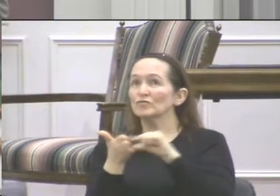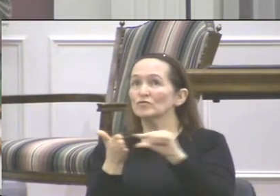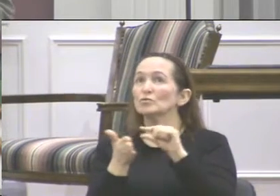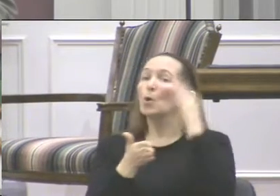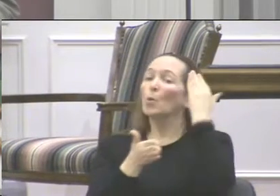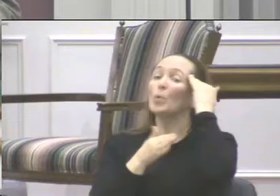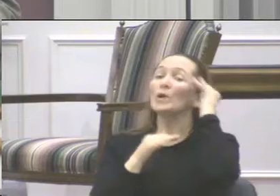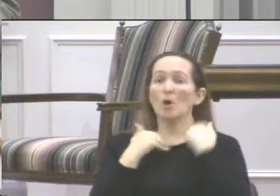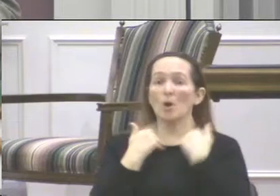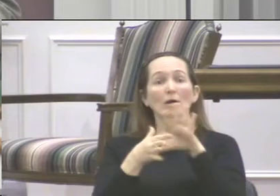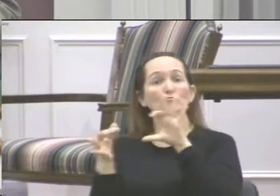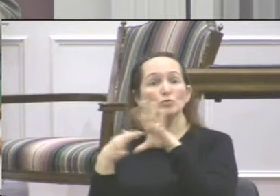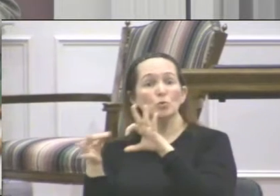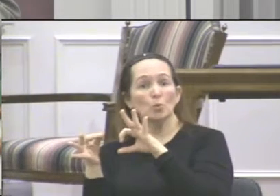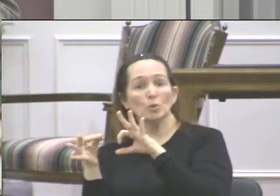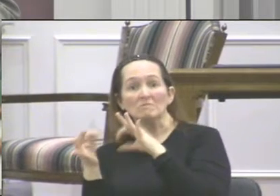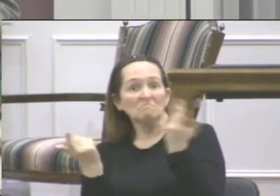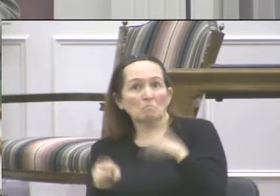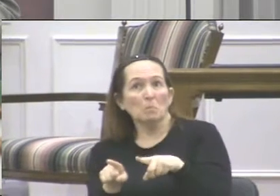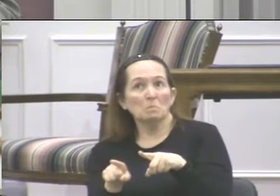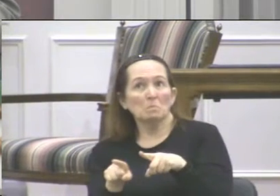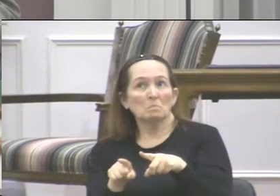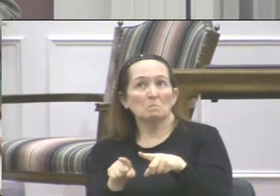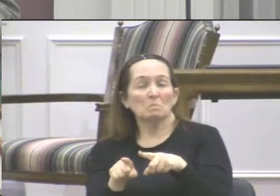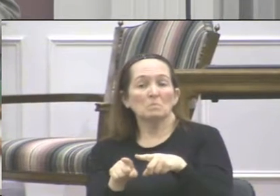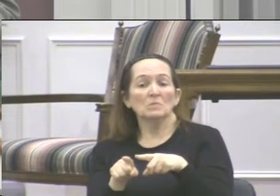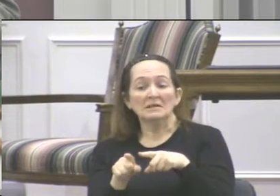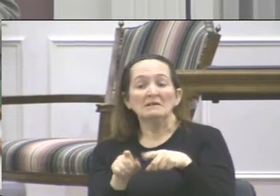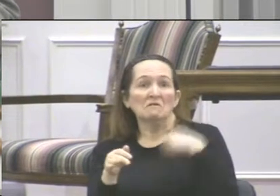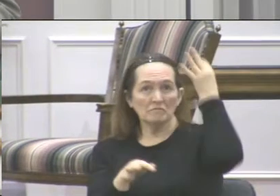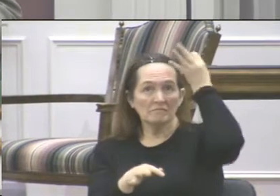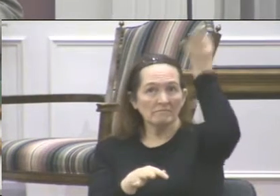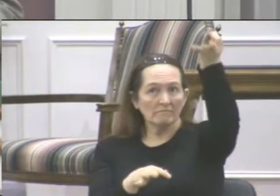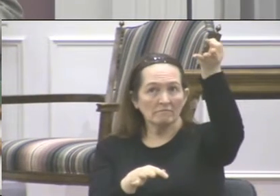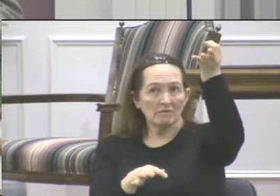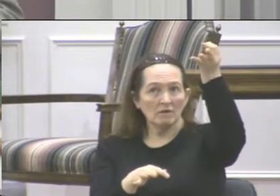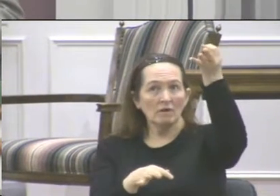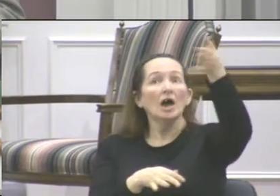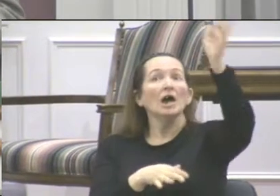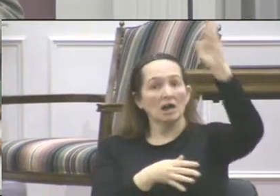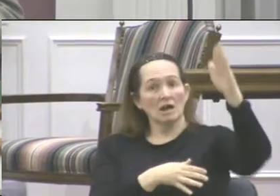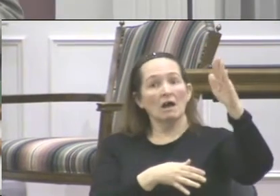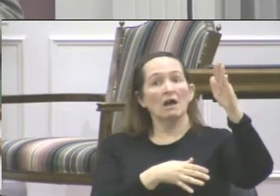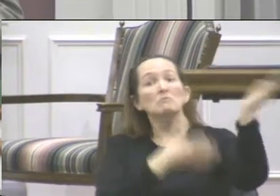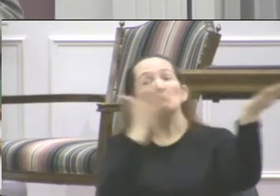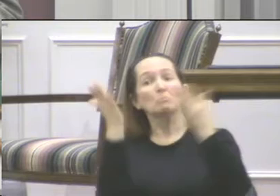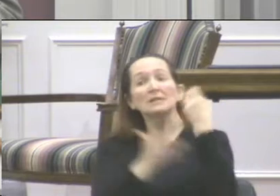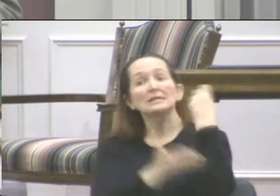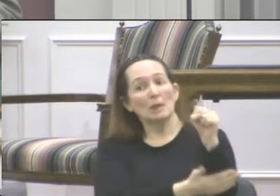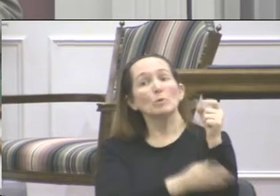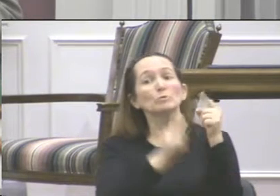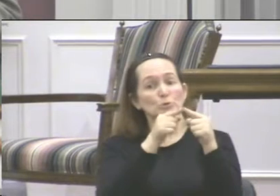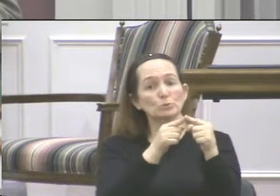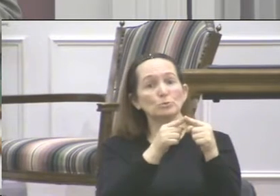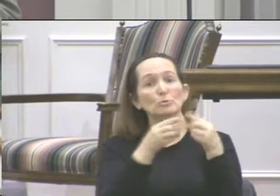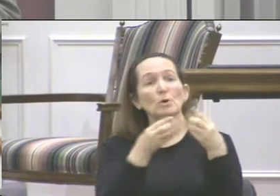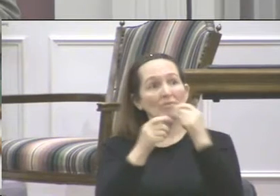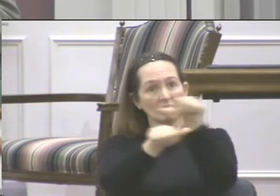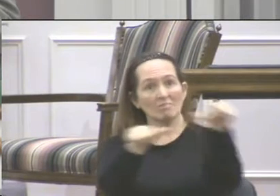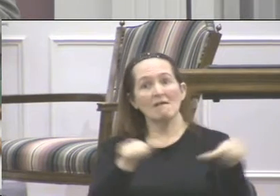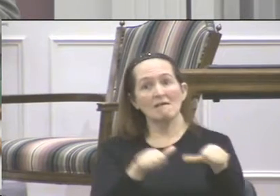in that we know how the story goes in future times. God takes Abraham to the land of